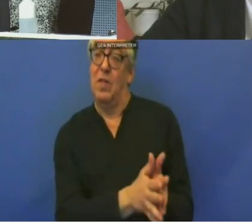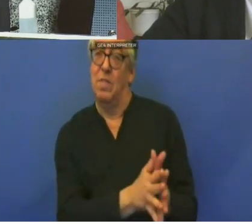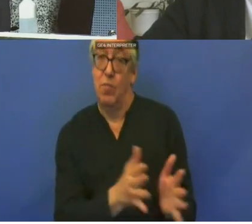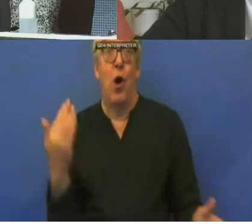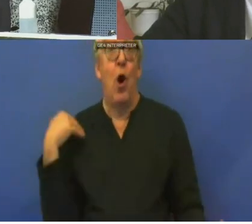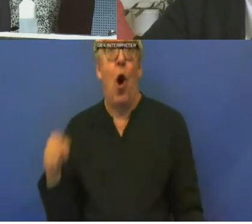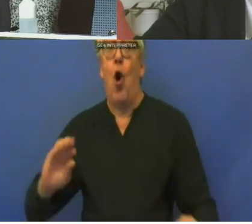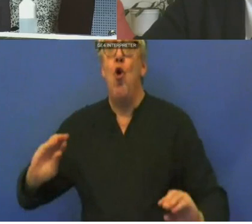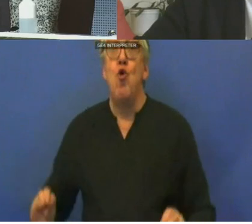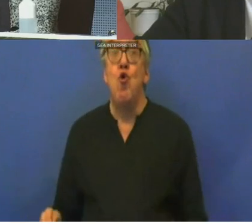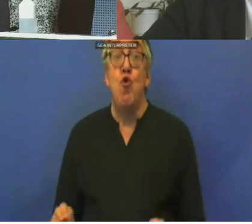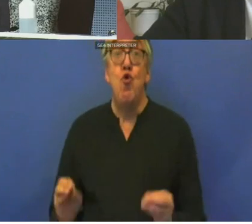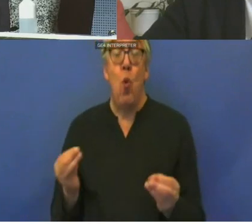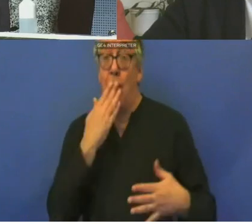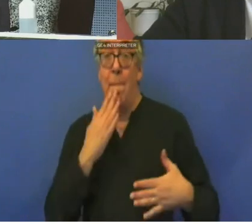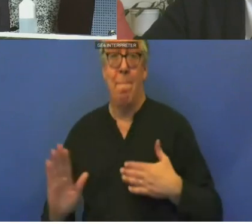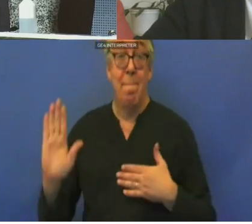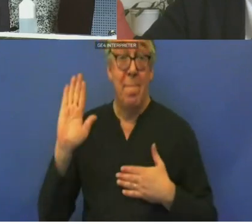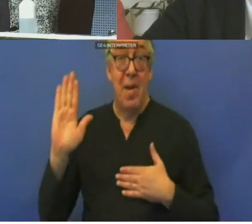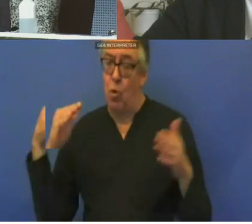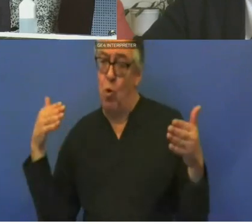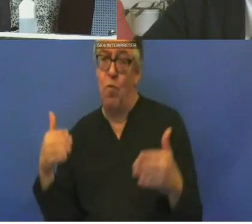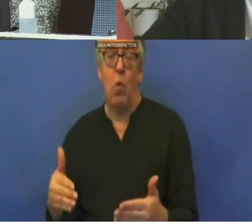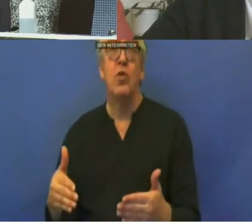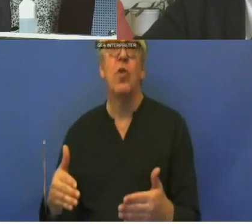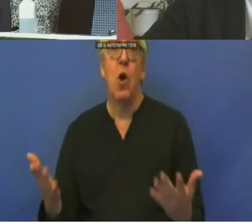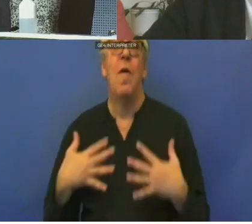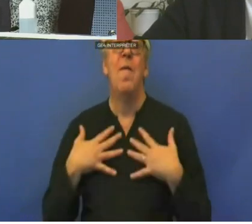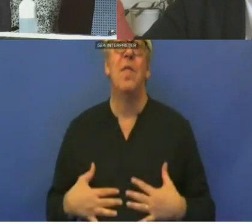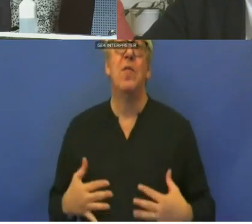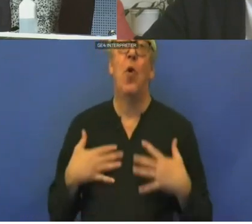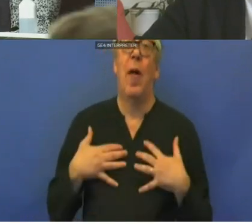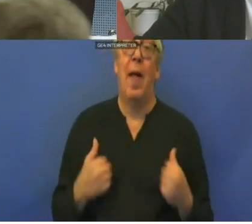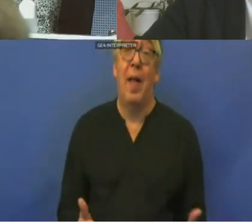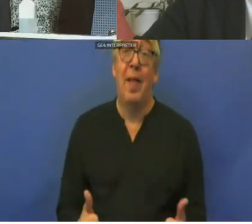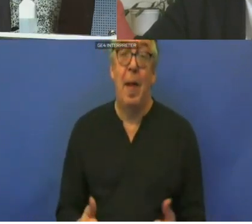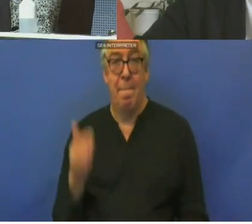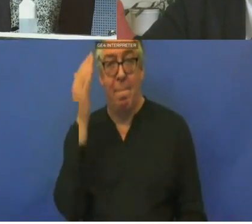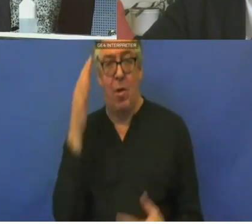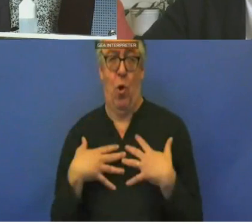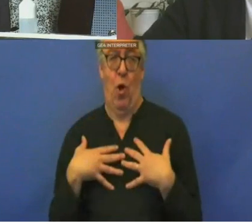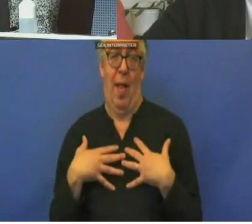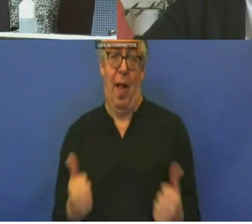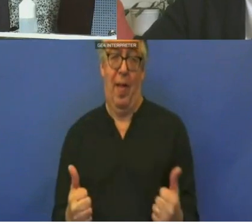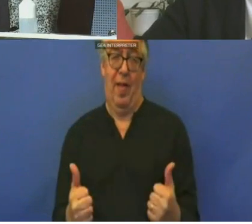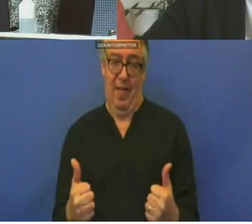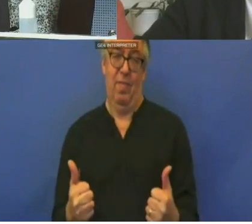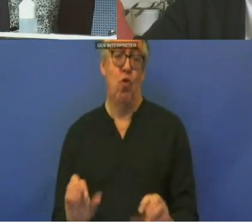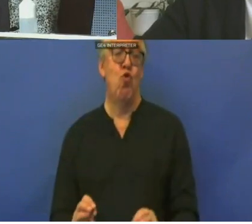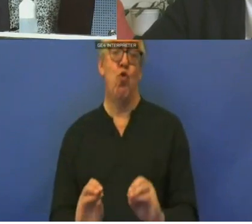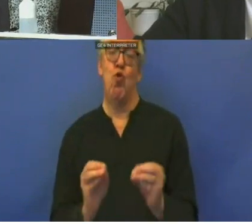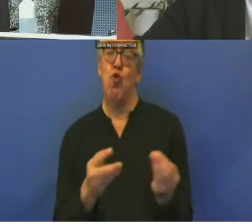mental and physical health-enhancing sport for young people. And we know that especially young people have been